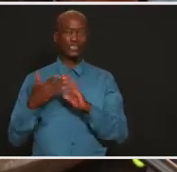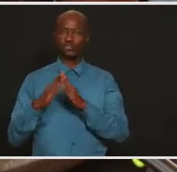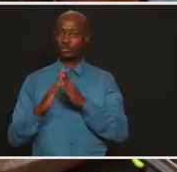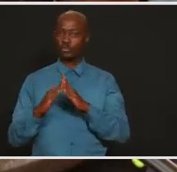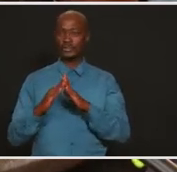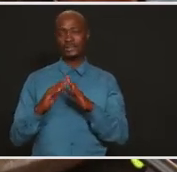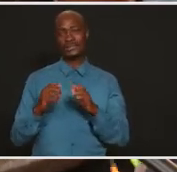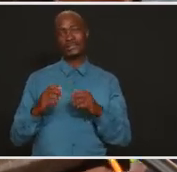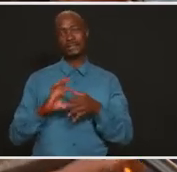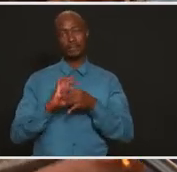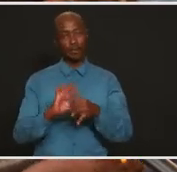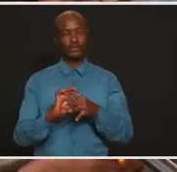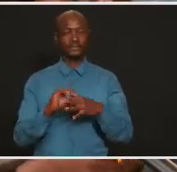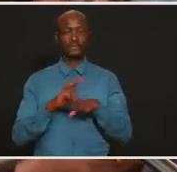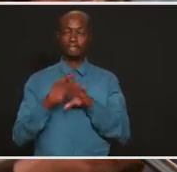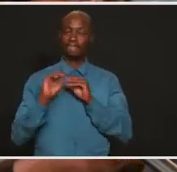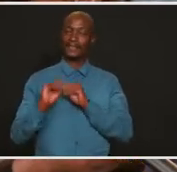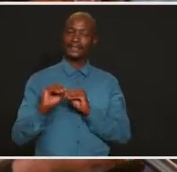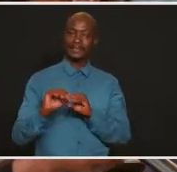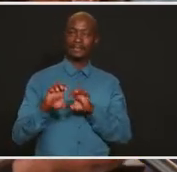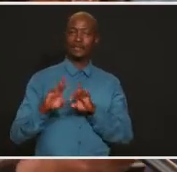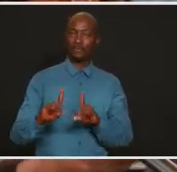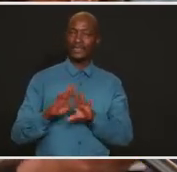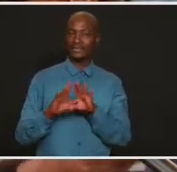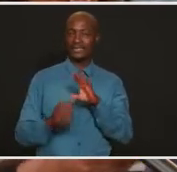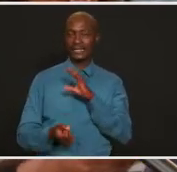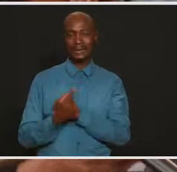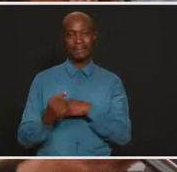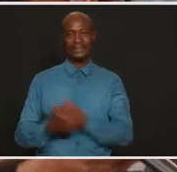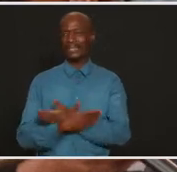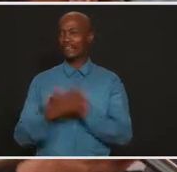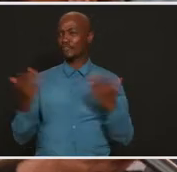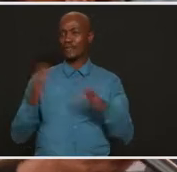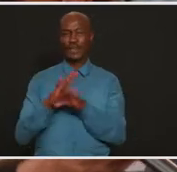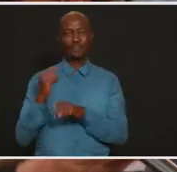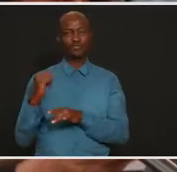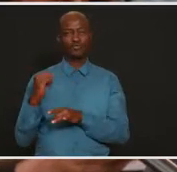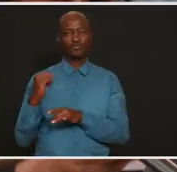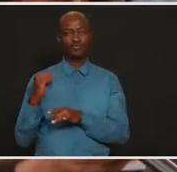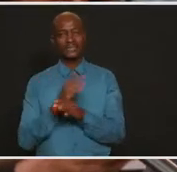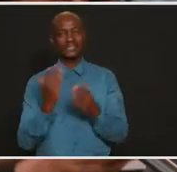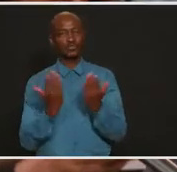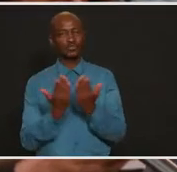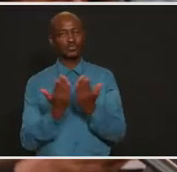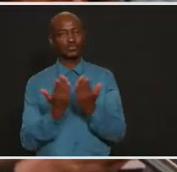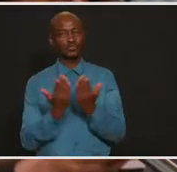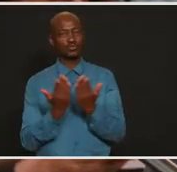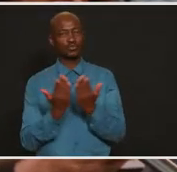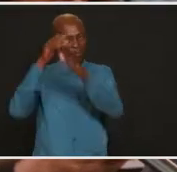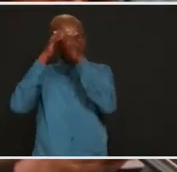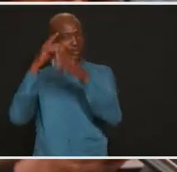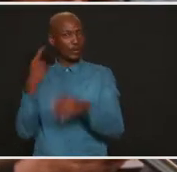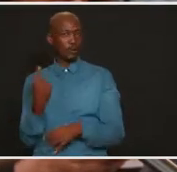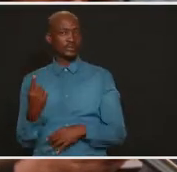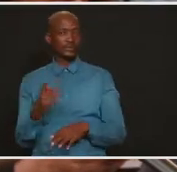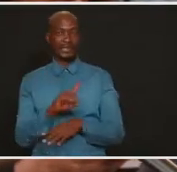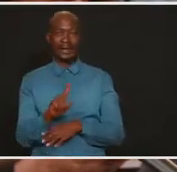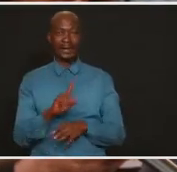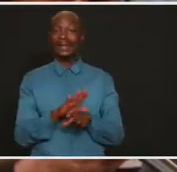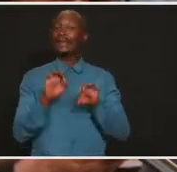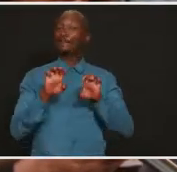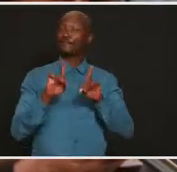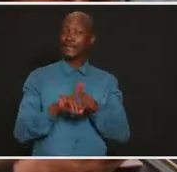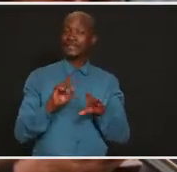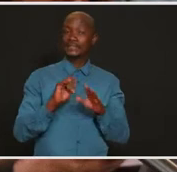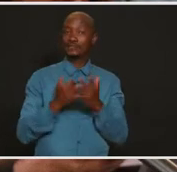in children it teaches them that education happens everywhere not just in schools not just by so-called experts that education is more than